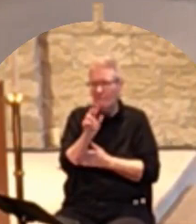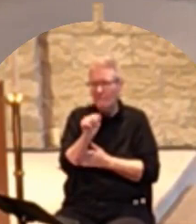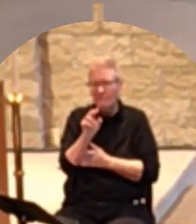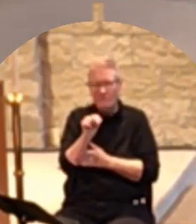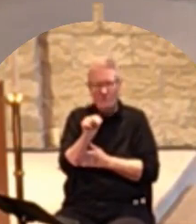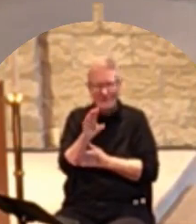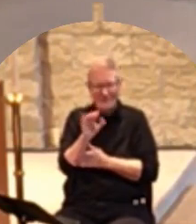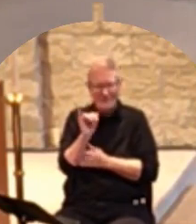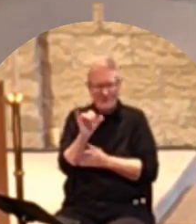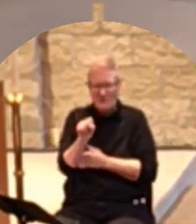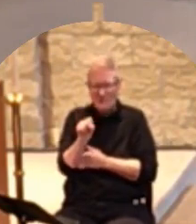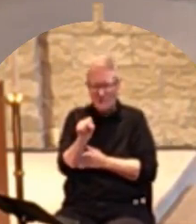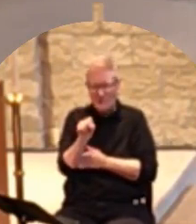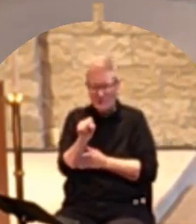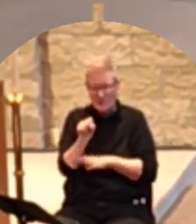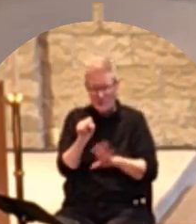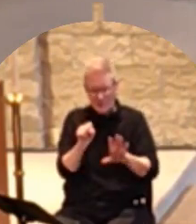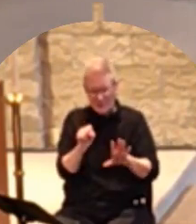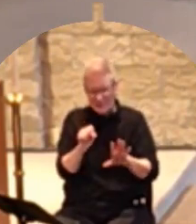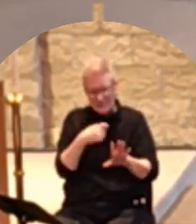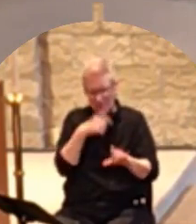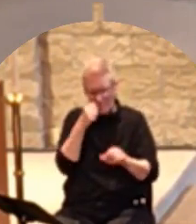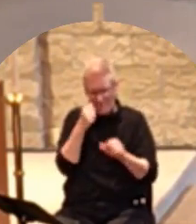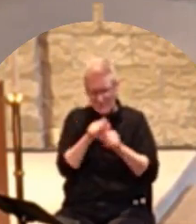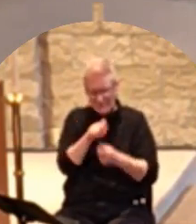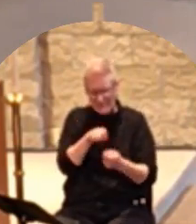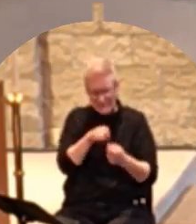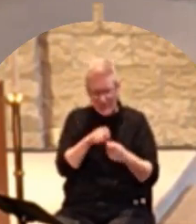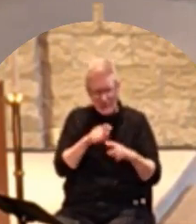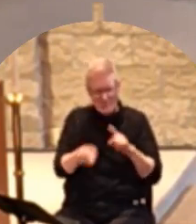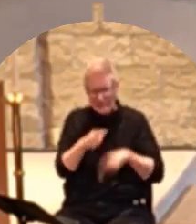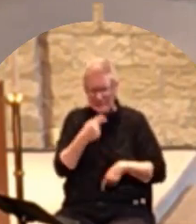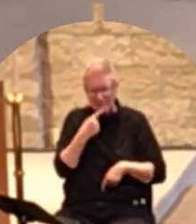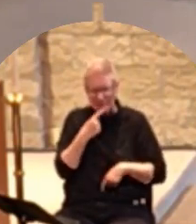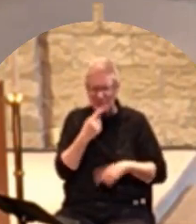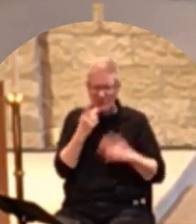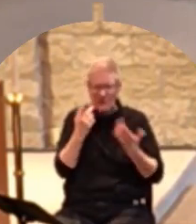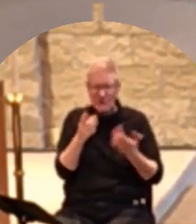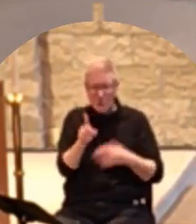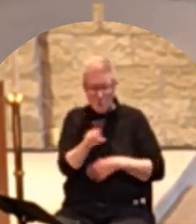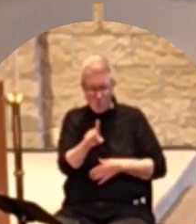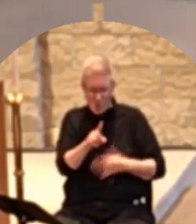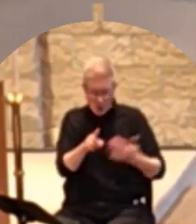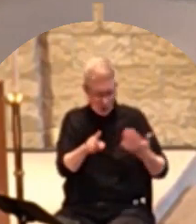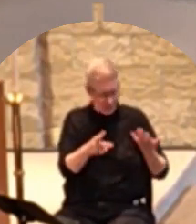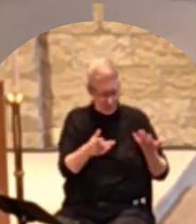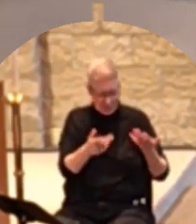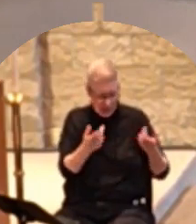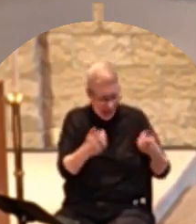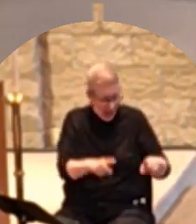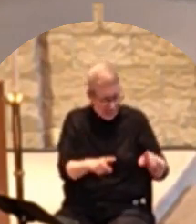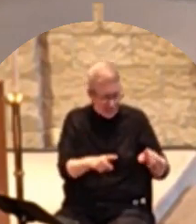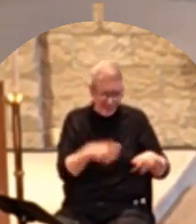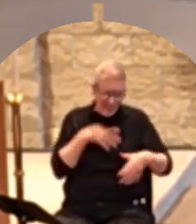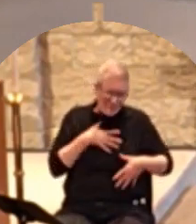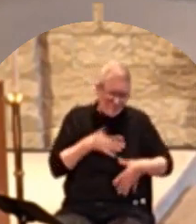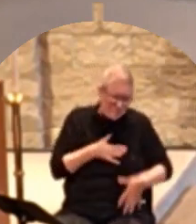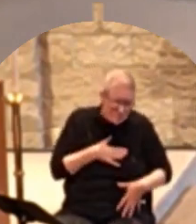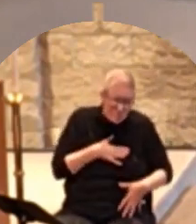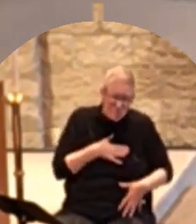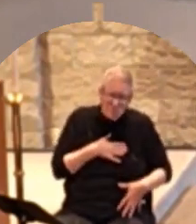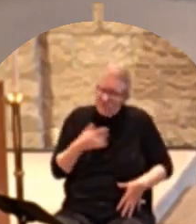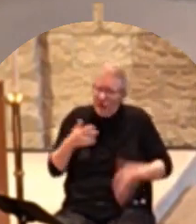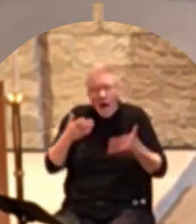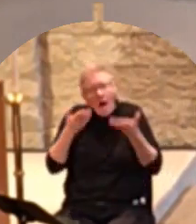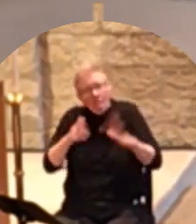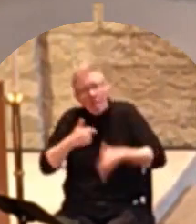the prayer of St. Francis basically says, you know, where there is despair, let me bring hope. So we at this time